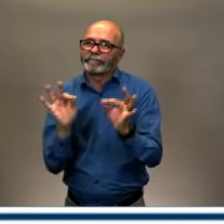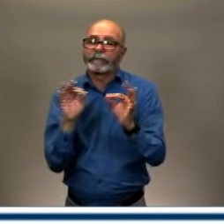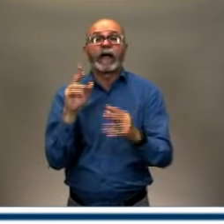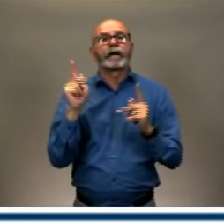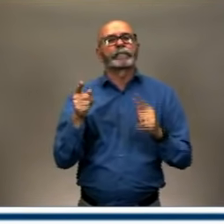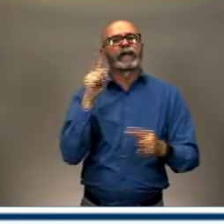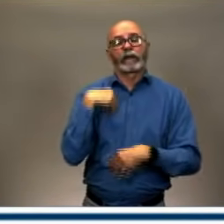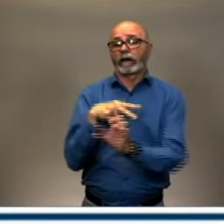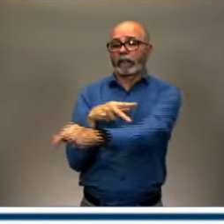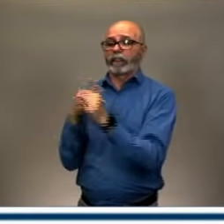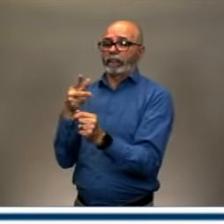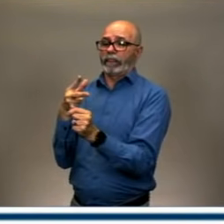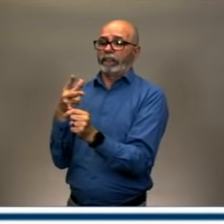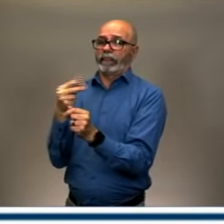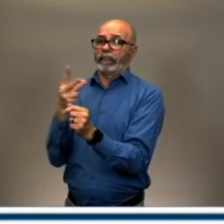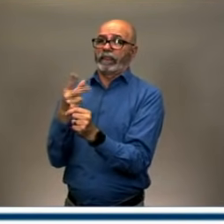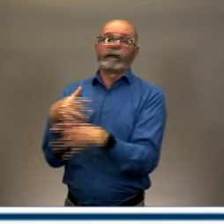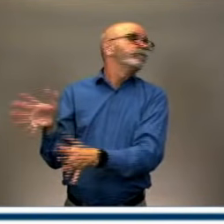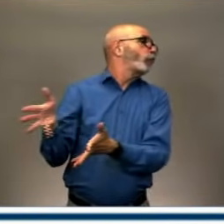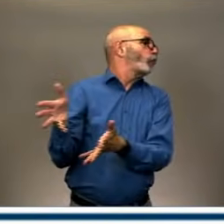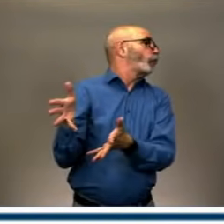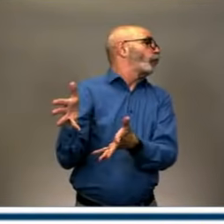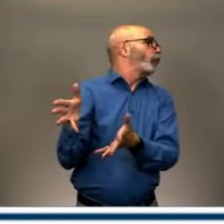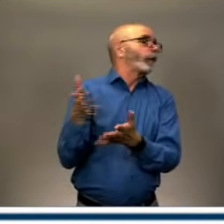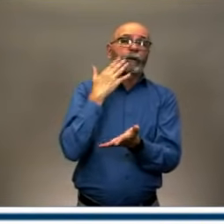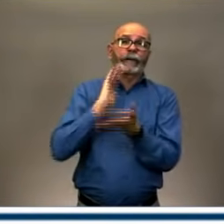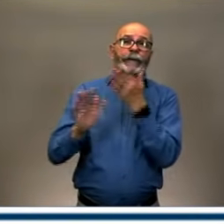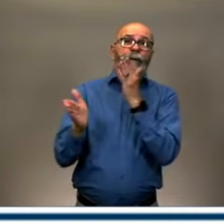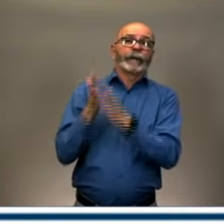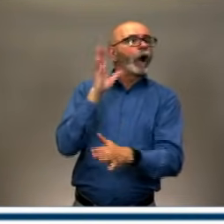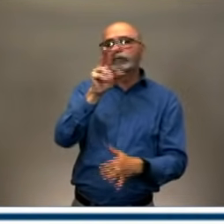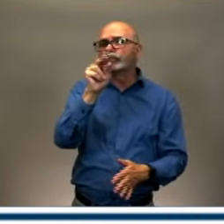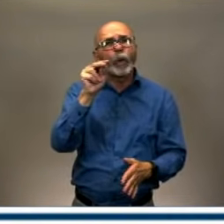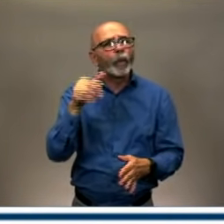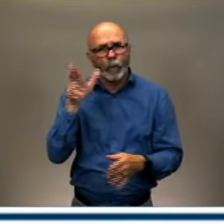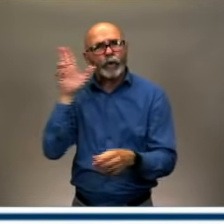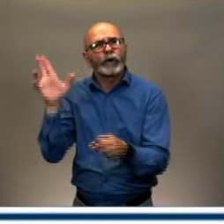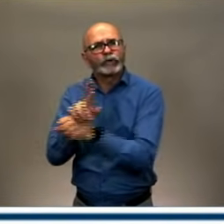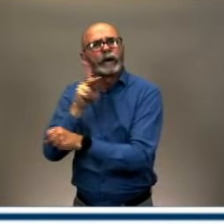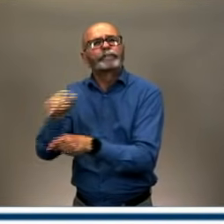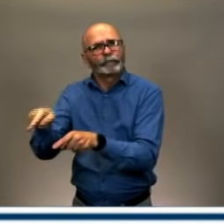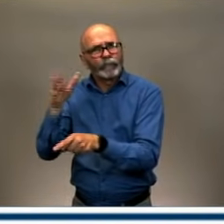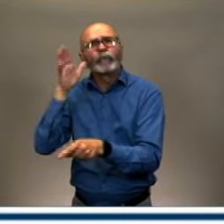manner, but we're also doing things so once we get larger amounts of vaccine, we will deliver that